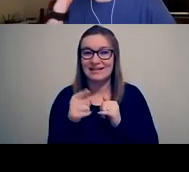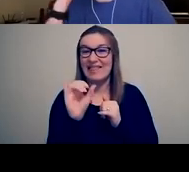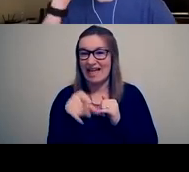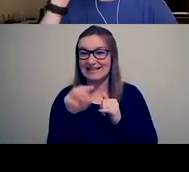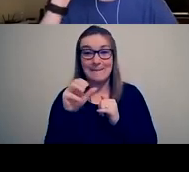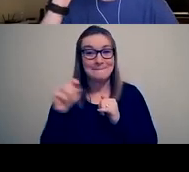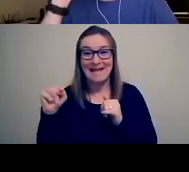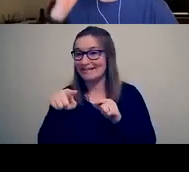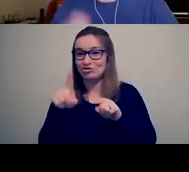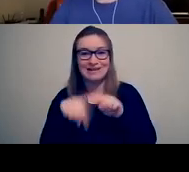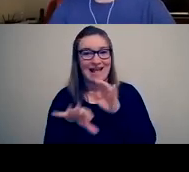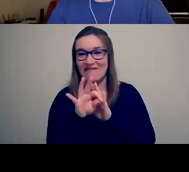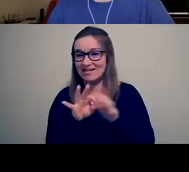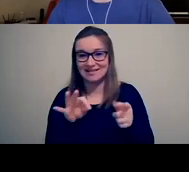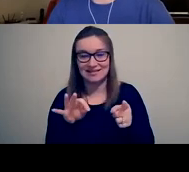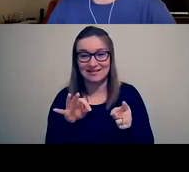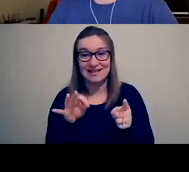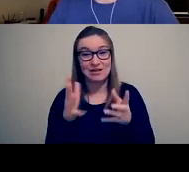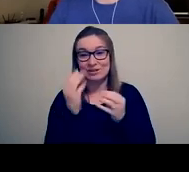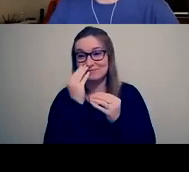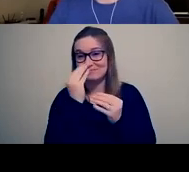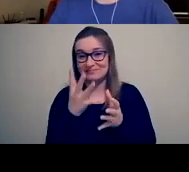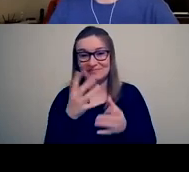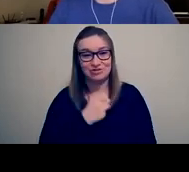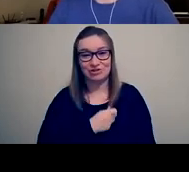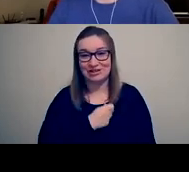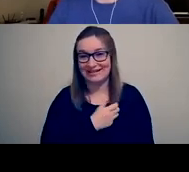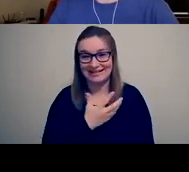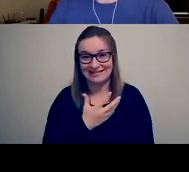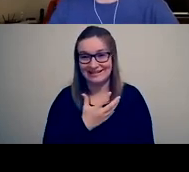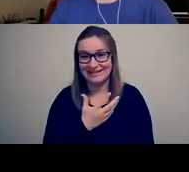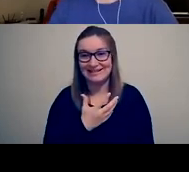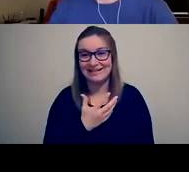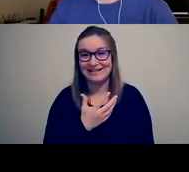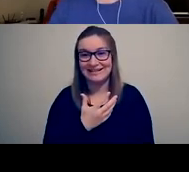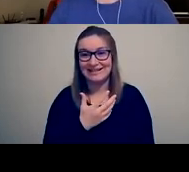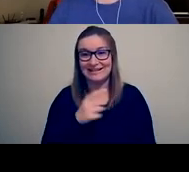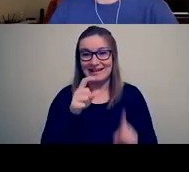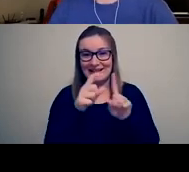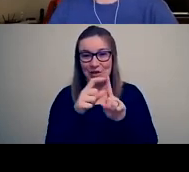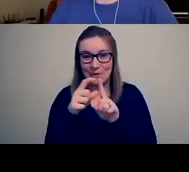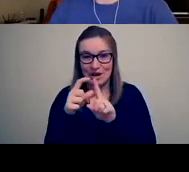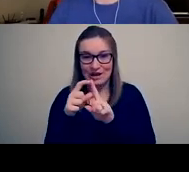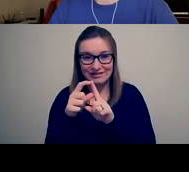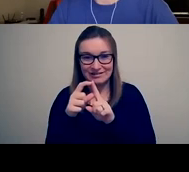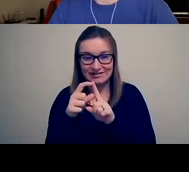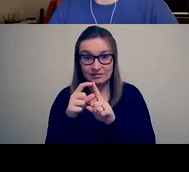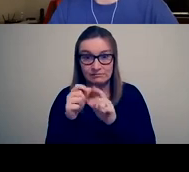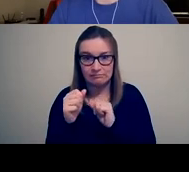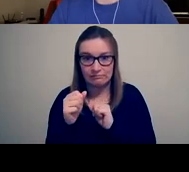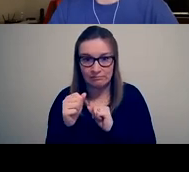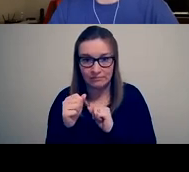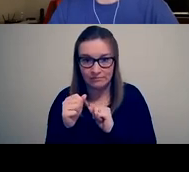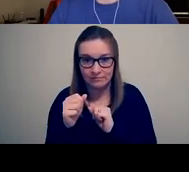it. So I just wanted to throw in. Sorry. The sort by the words. Left parent. Cadillac. Left parent. Chevrolet. Left